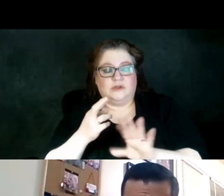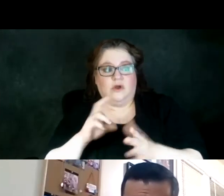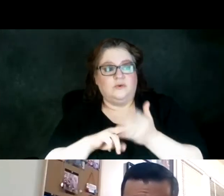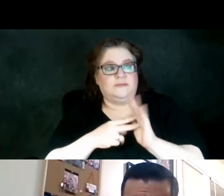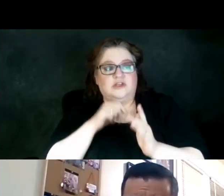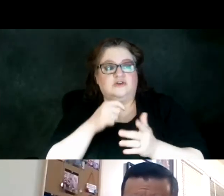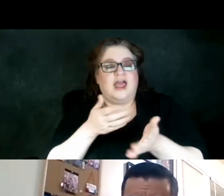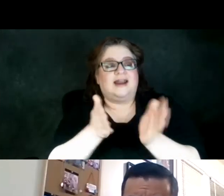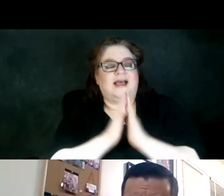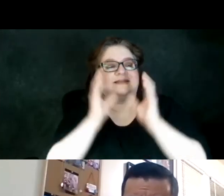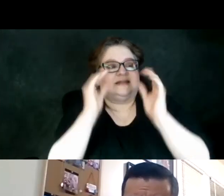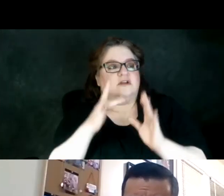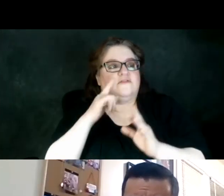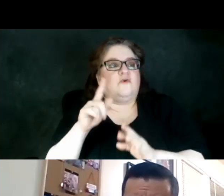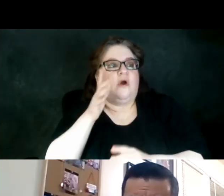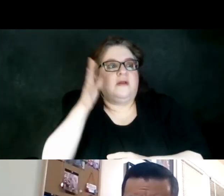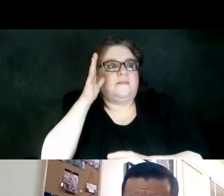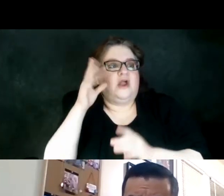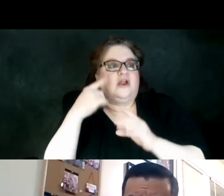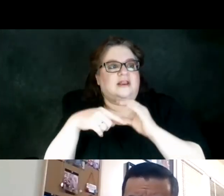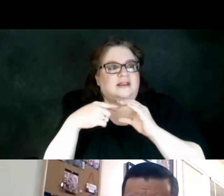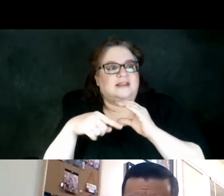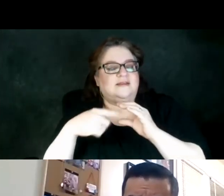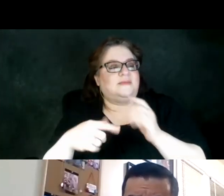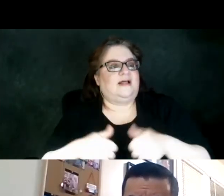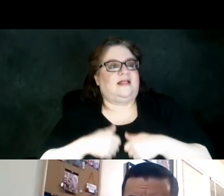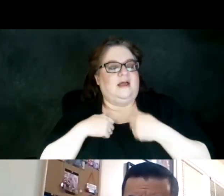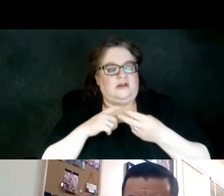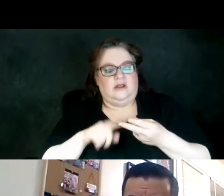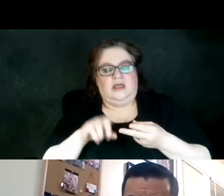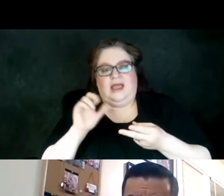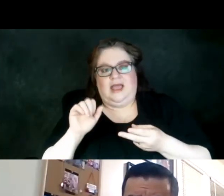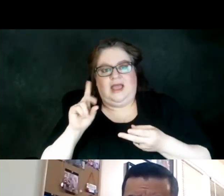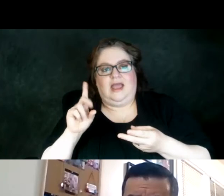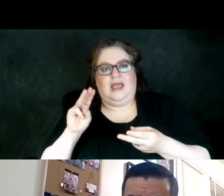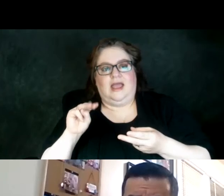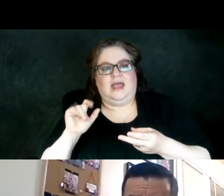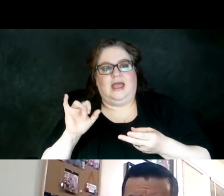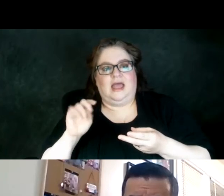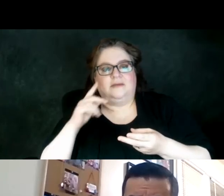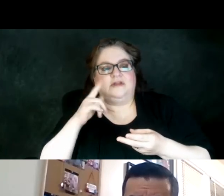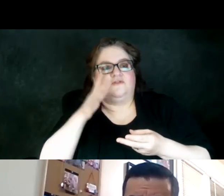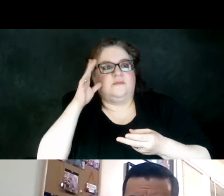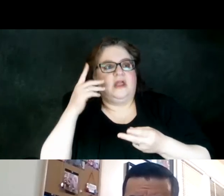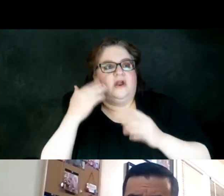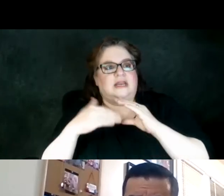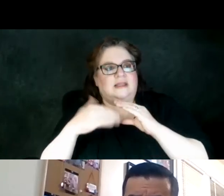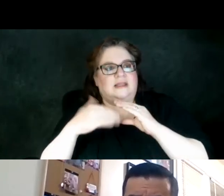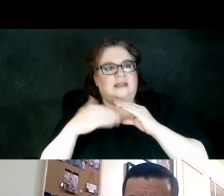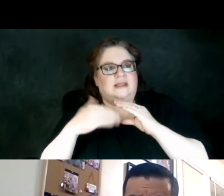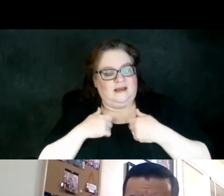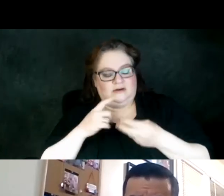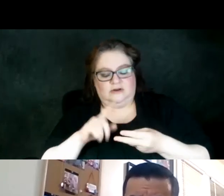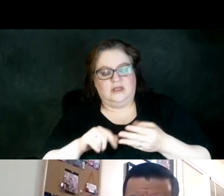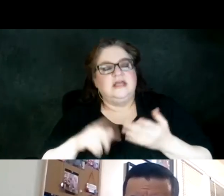not asking teachers for parent emails. You're not asking admin. You're not asking admin for parents' emails. So if